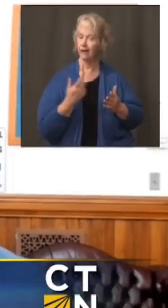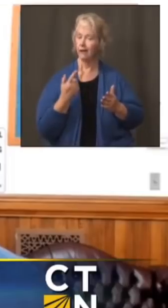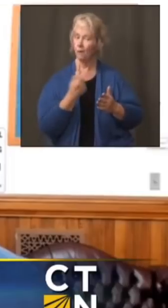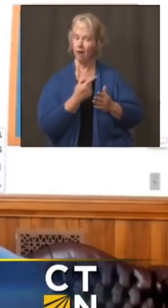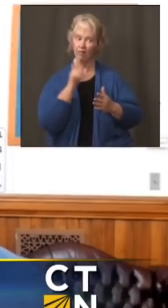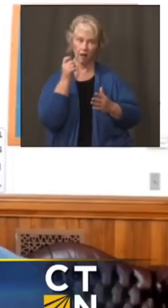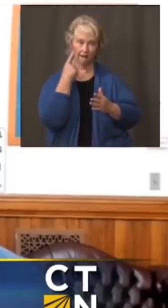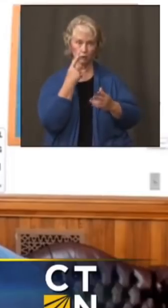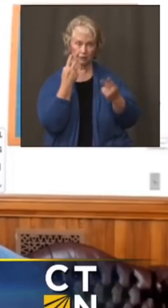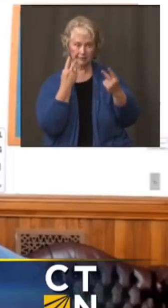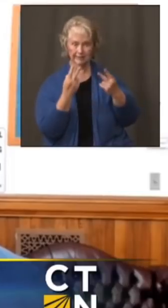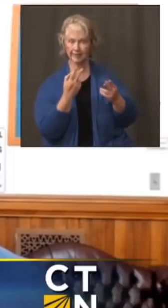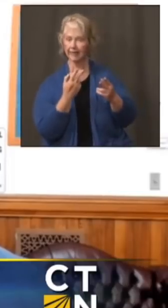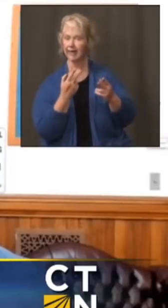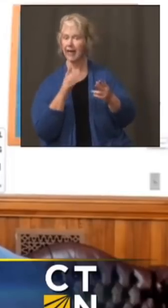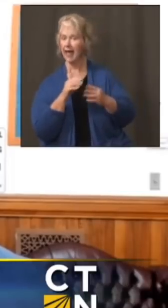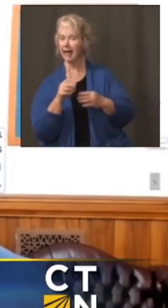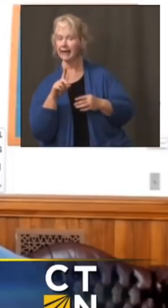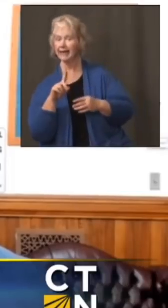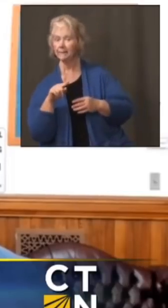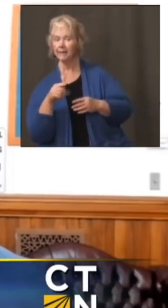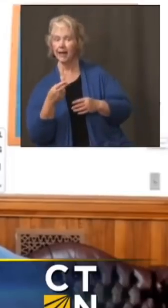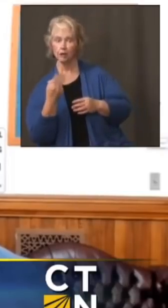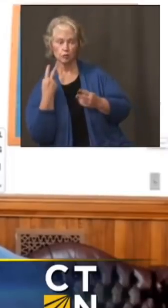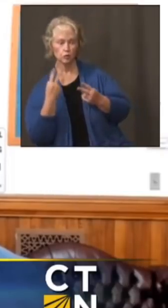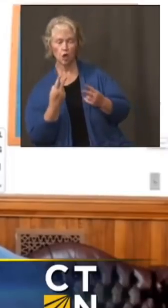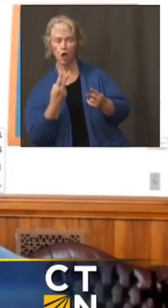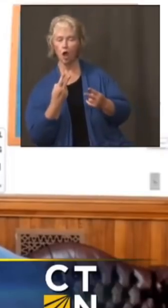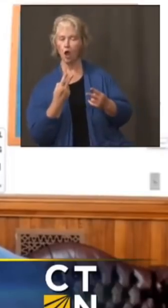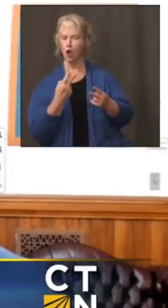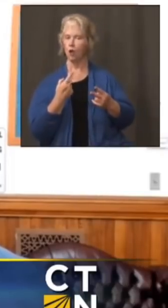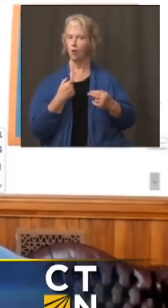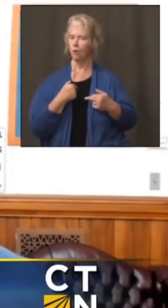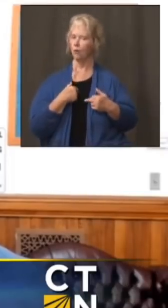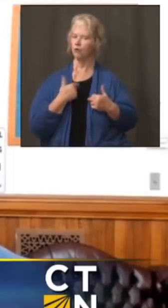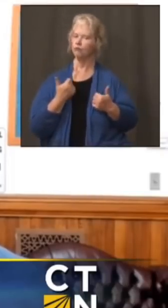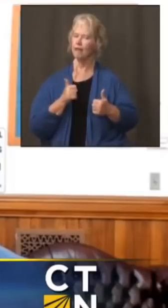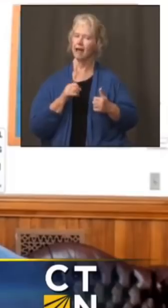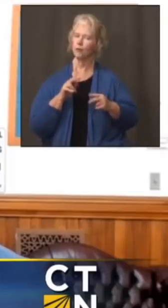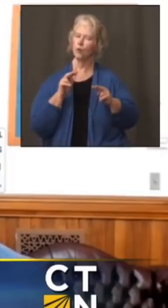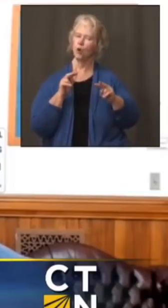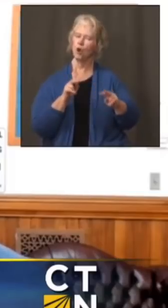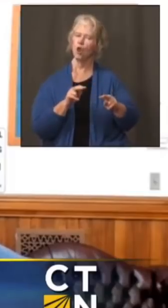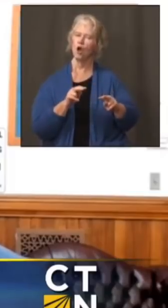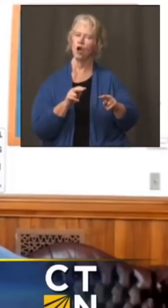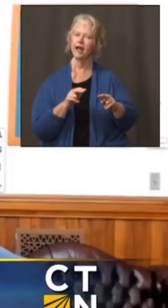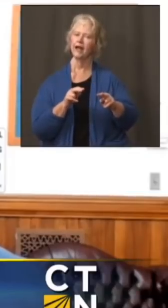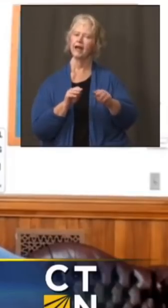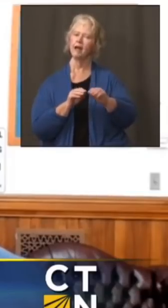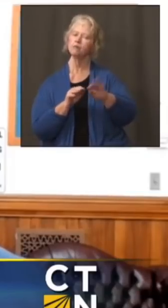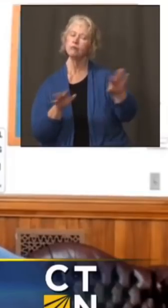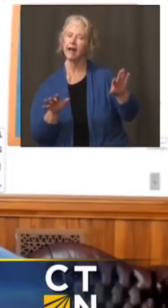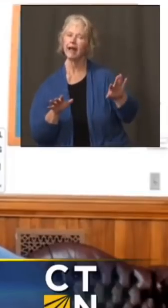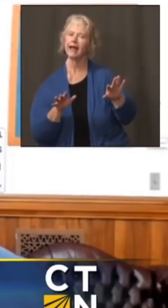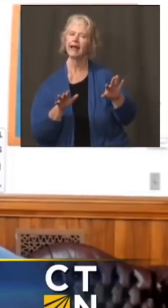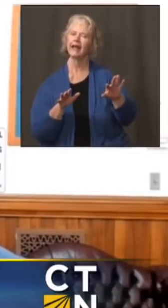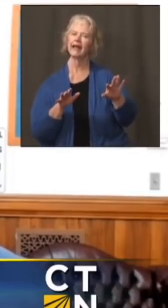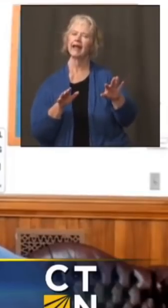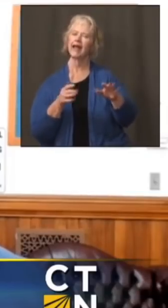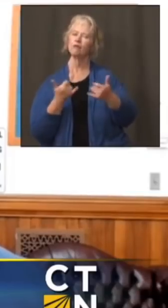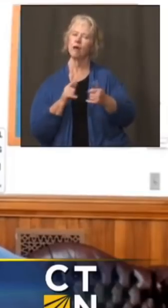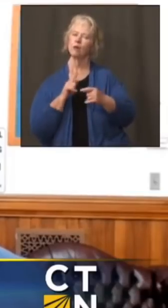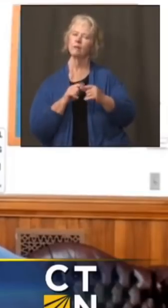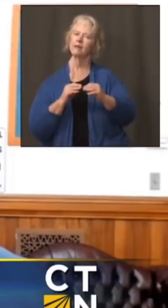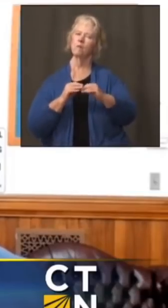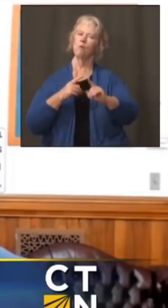has seen and DPH have seen is we're looking to address these specific direct outbreaks that are happening and be proactive